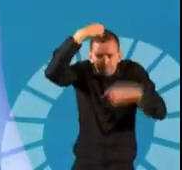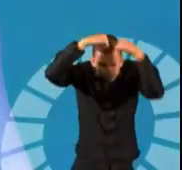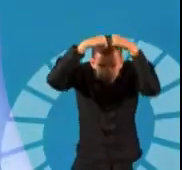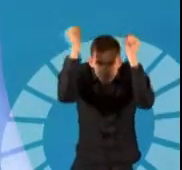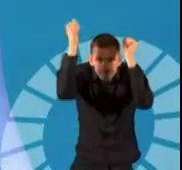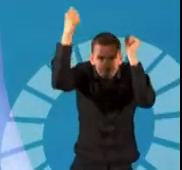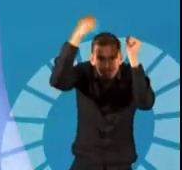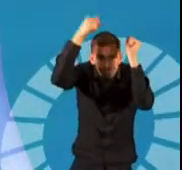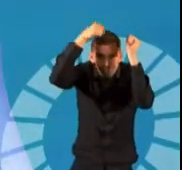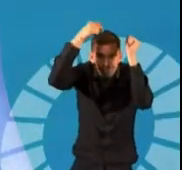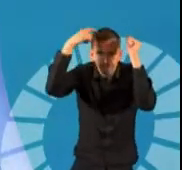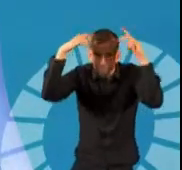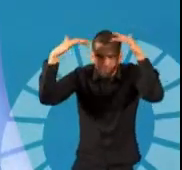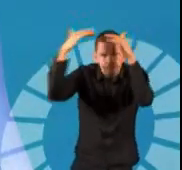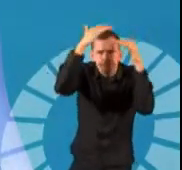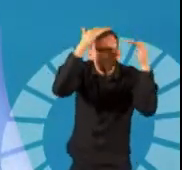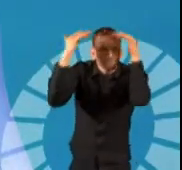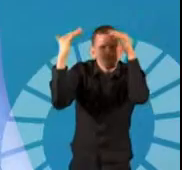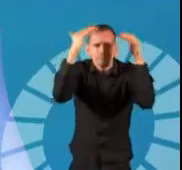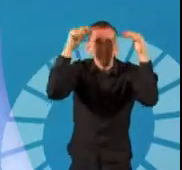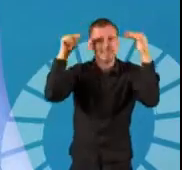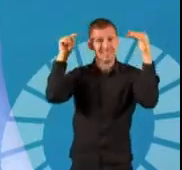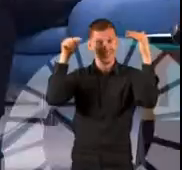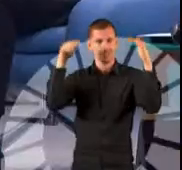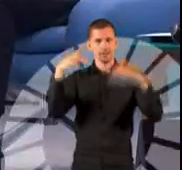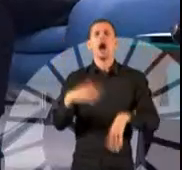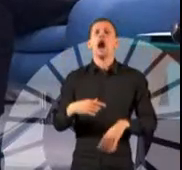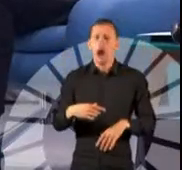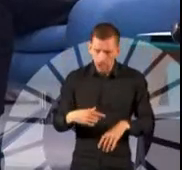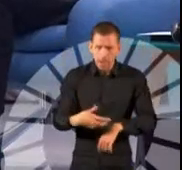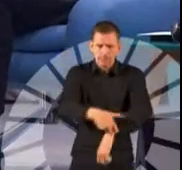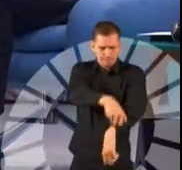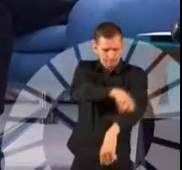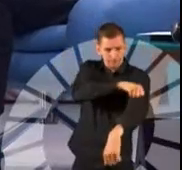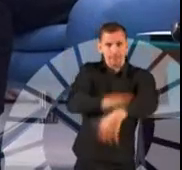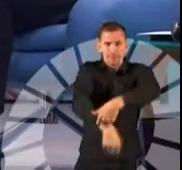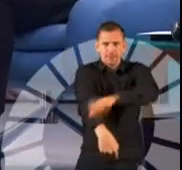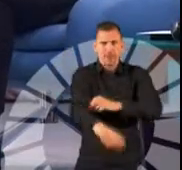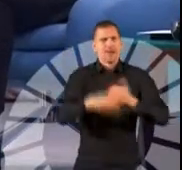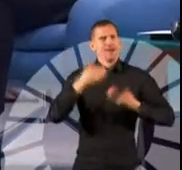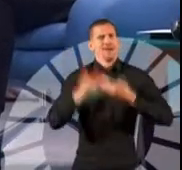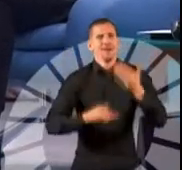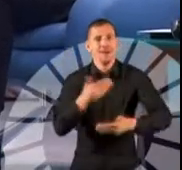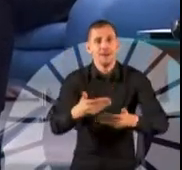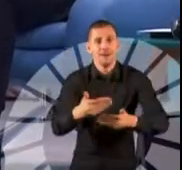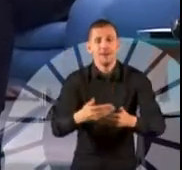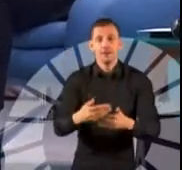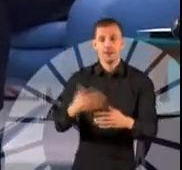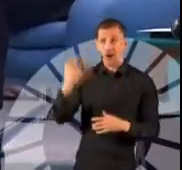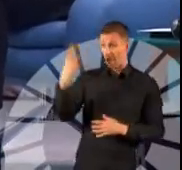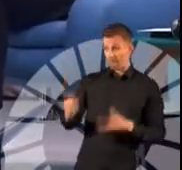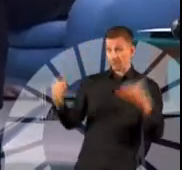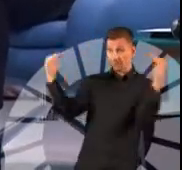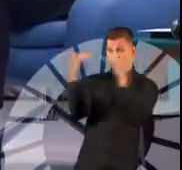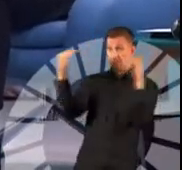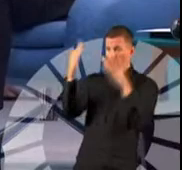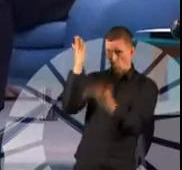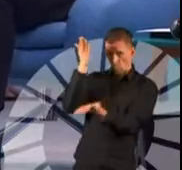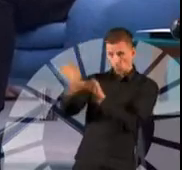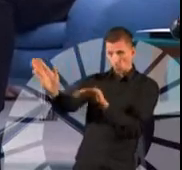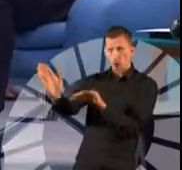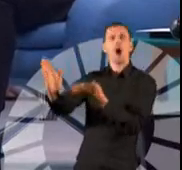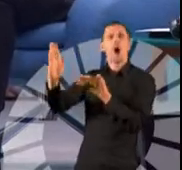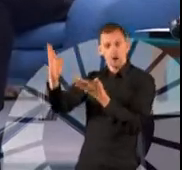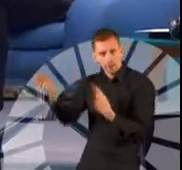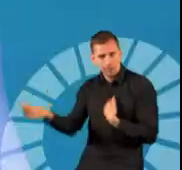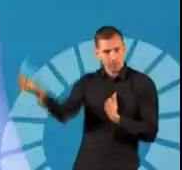got to happen, to mobilize everyone, to ensure that we know that we understand that this equality of rights and opportunity has got to be at the center